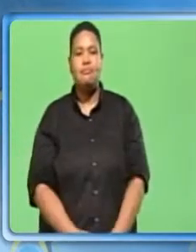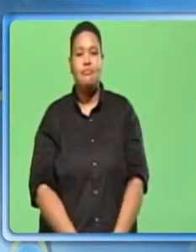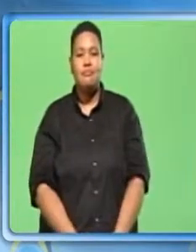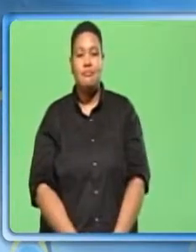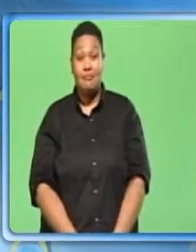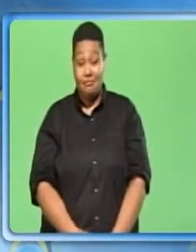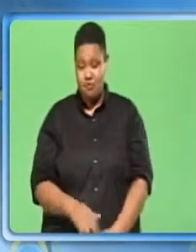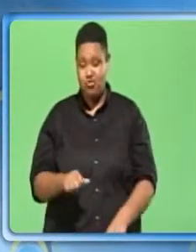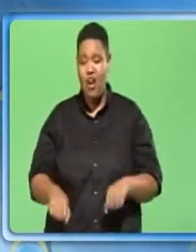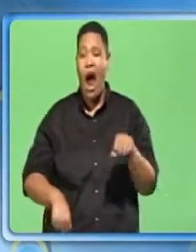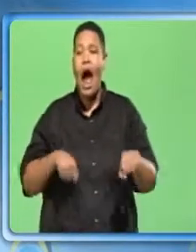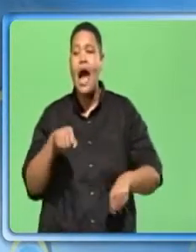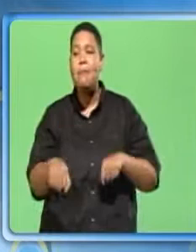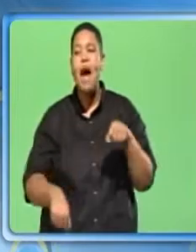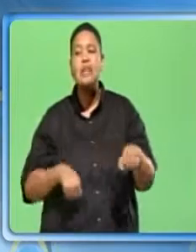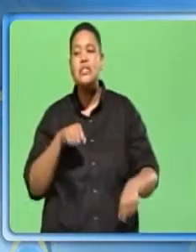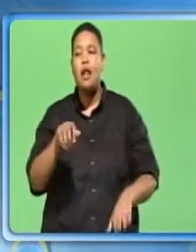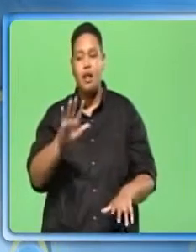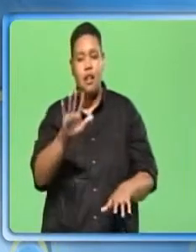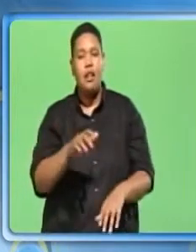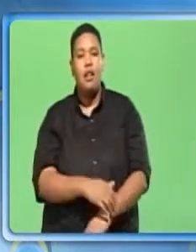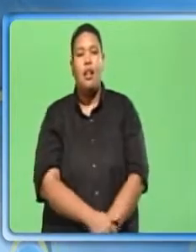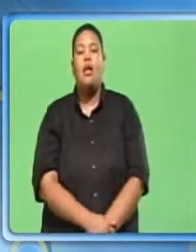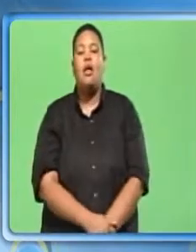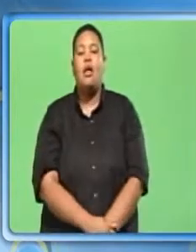and riding a bicycle.